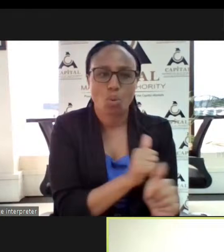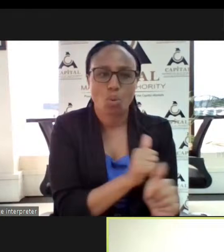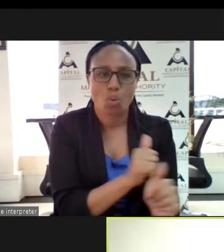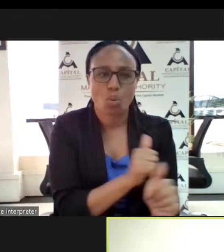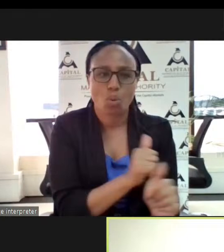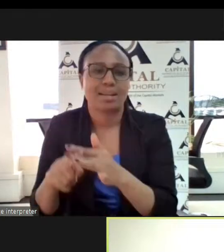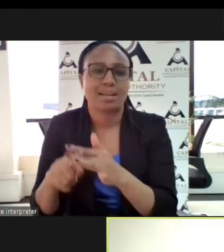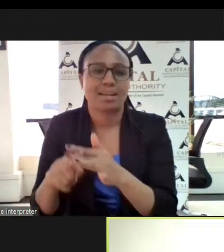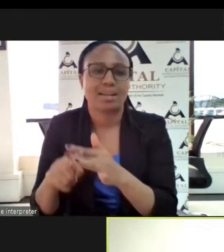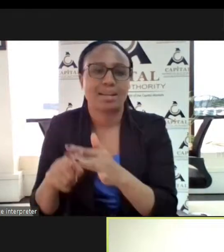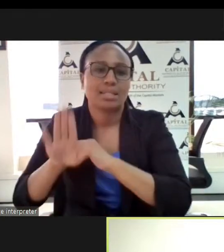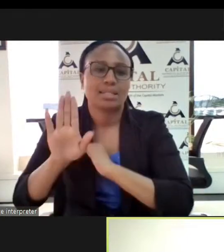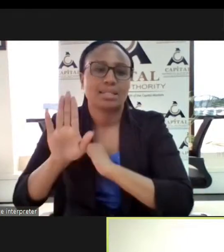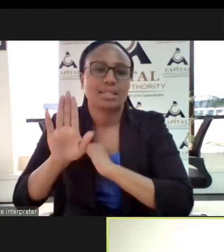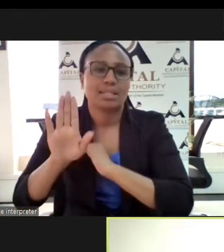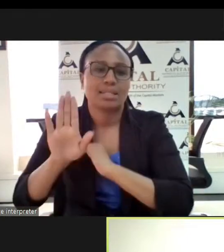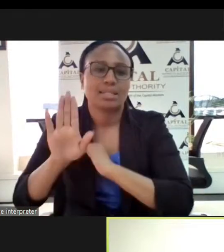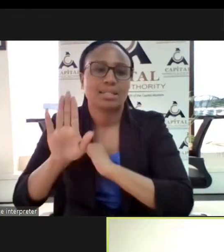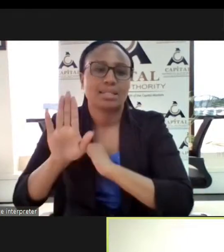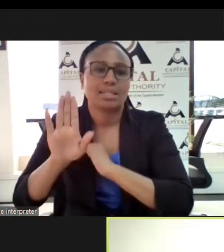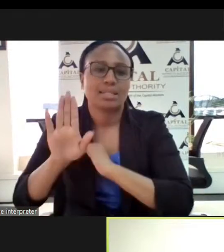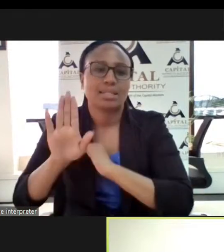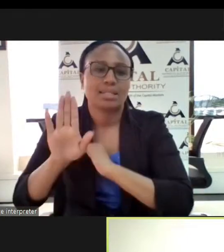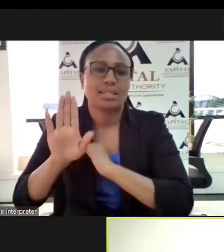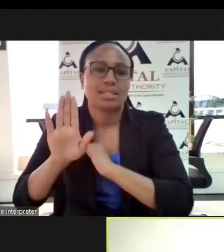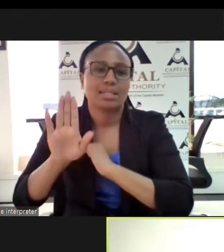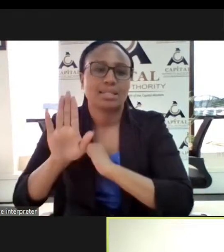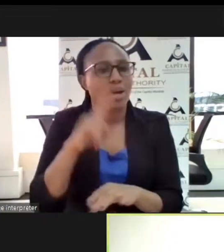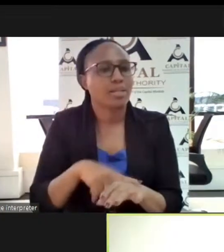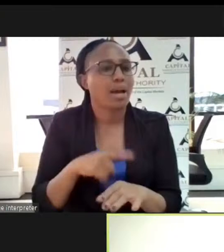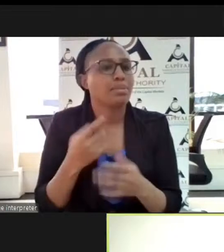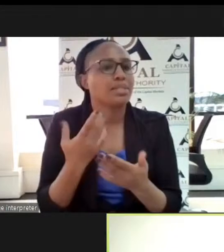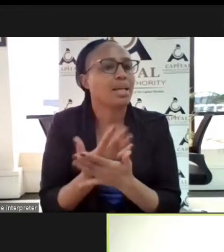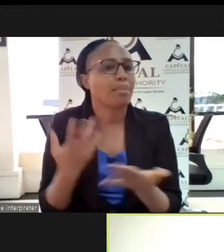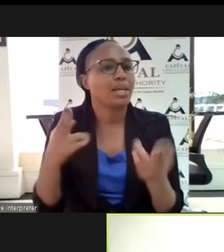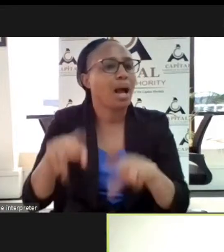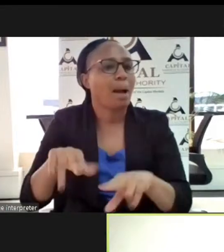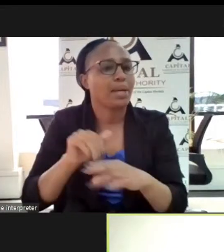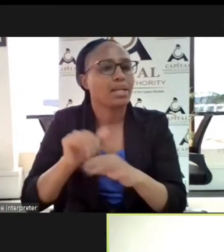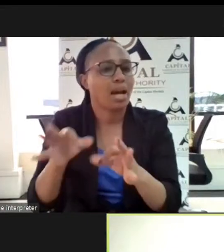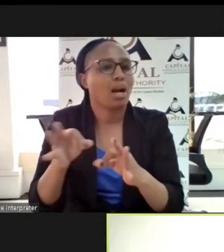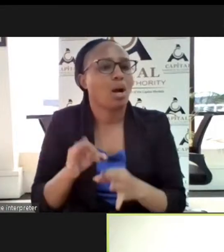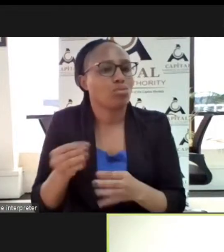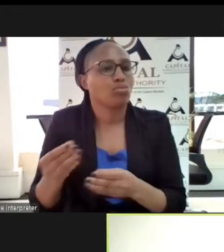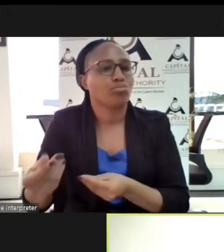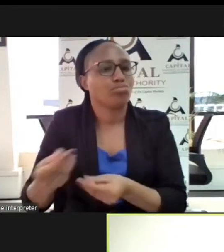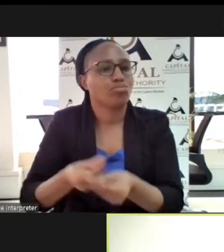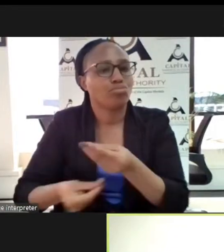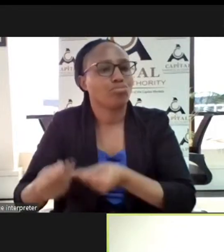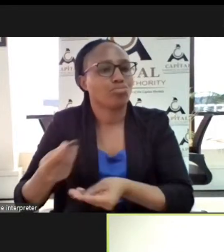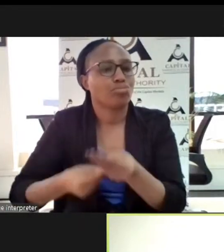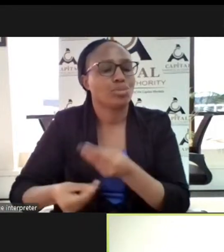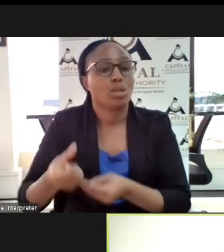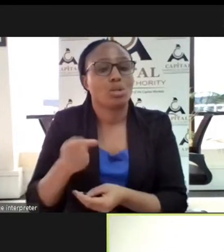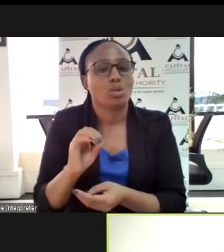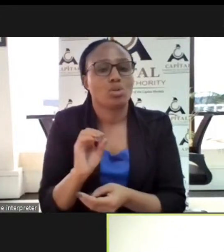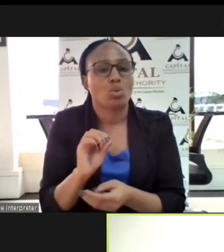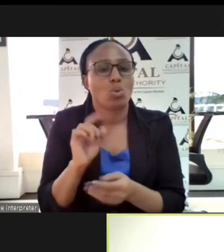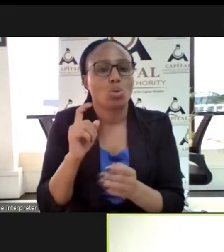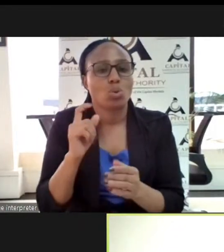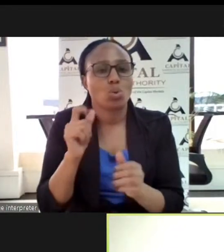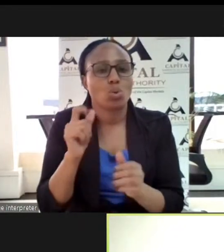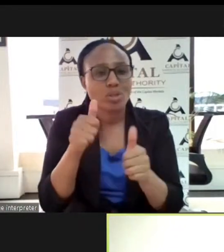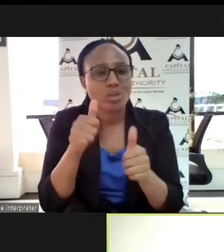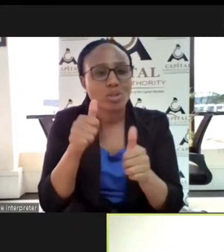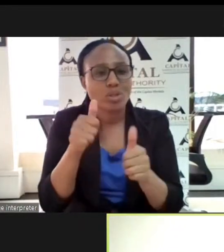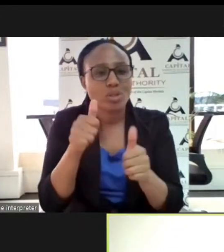their account and start their trading. Now, in terms of account, so the notifications are sent directly